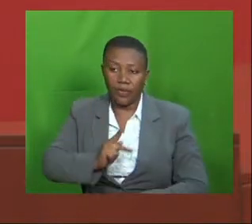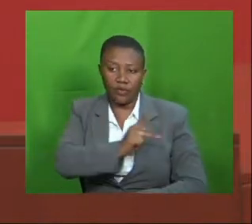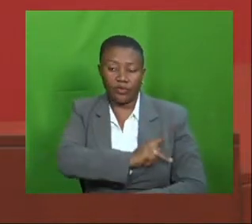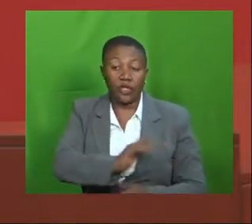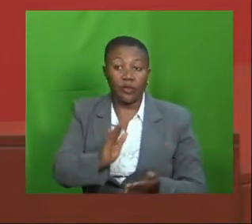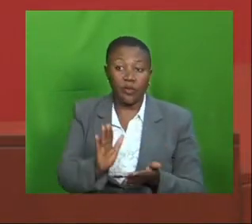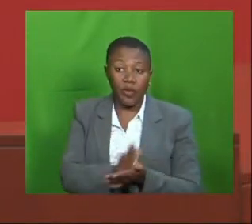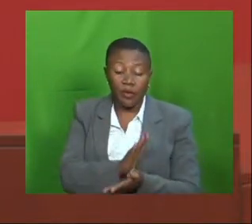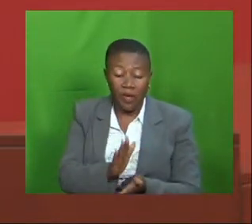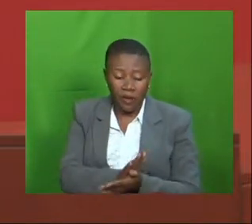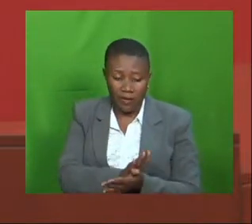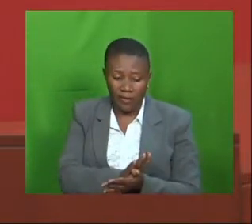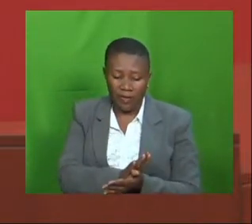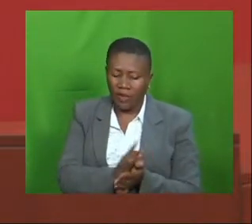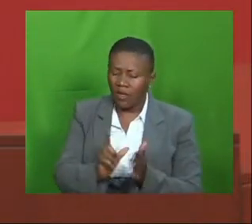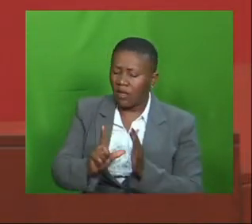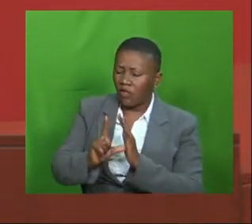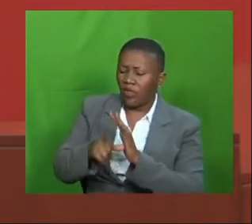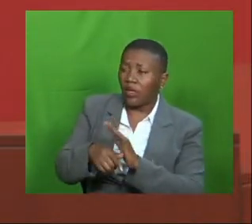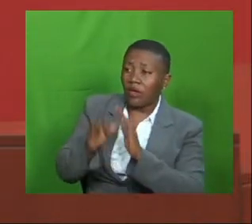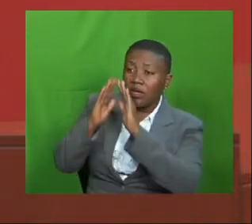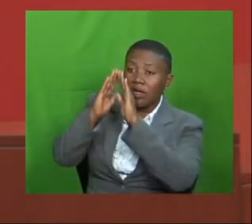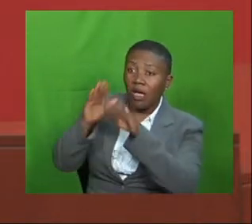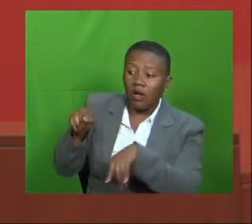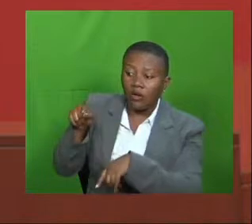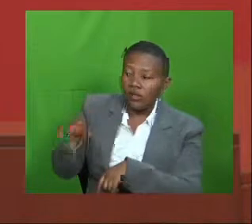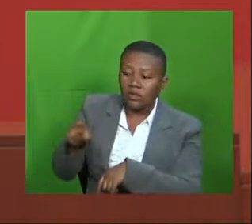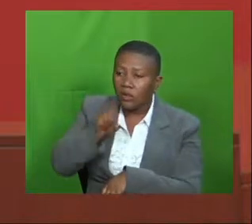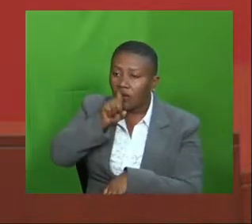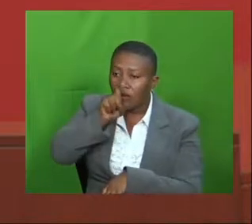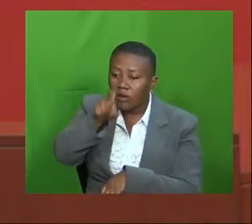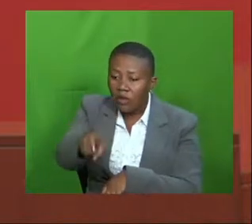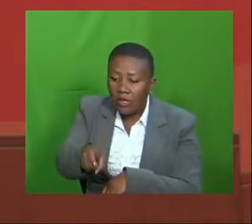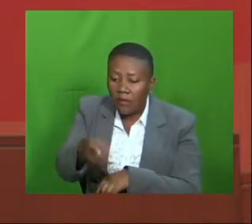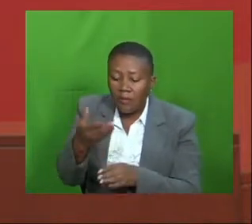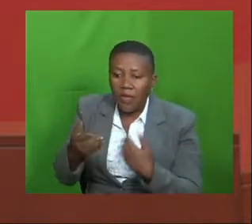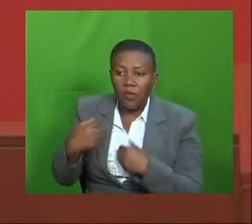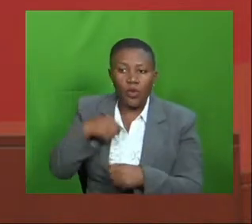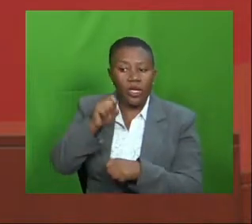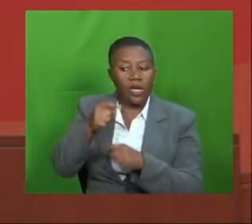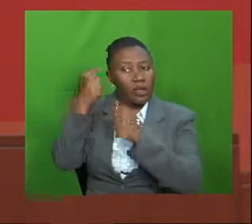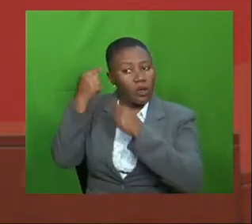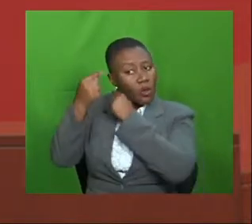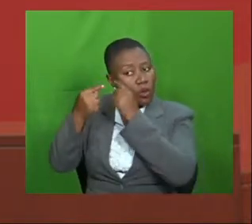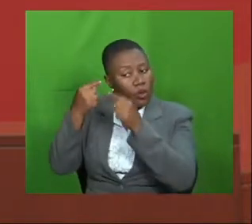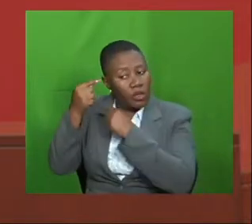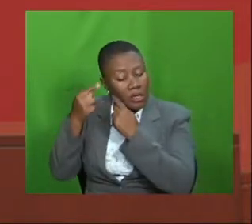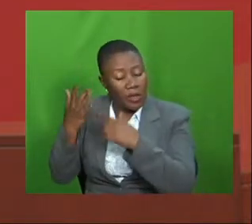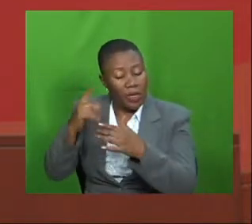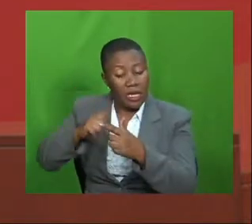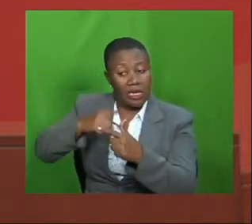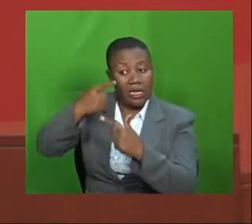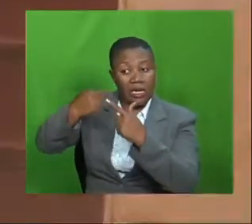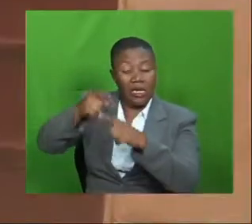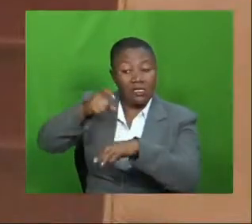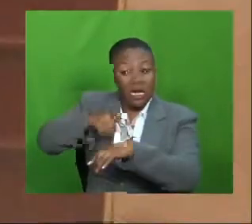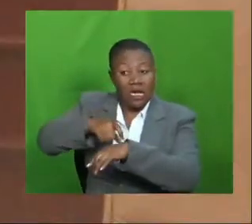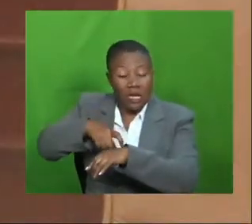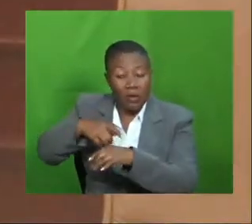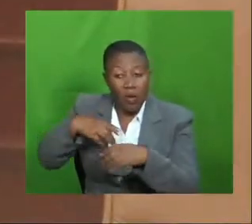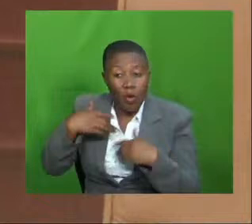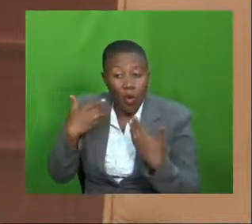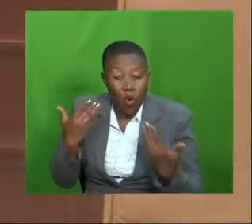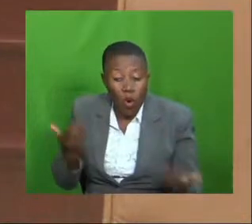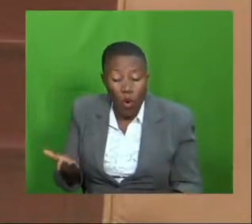The House may then order that it be taken into consideration at the next sitting or on